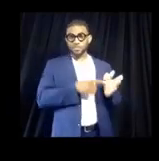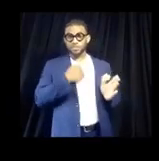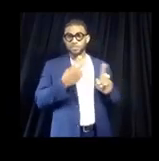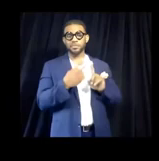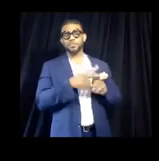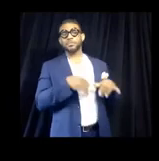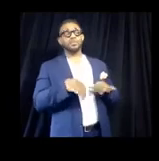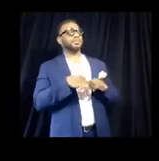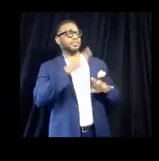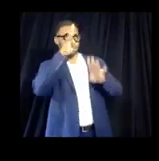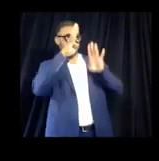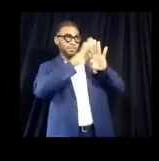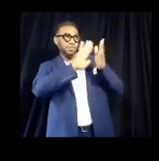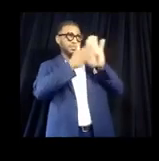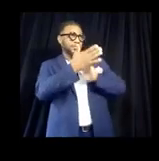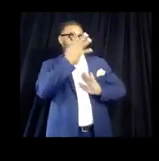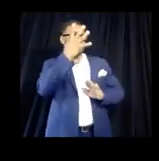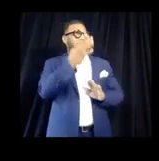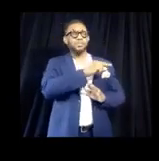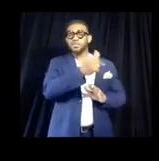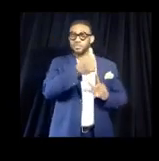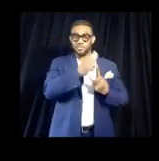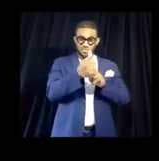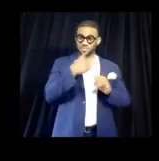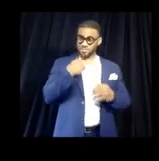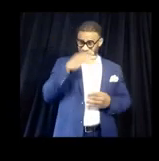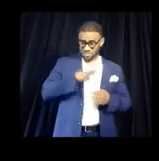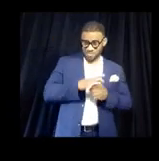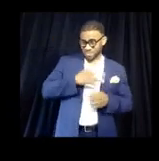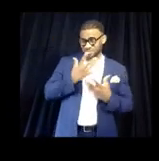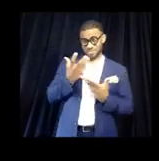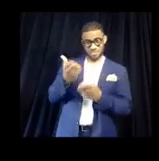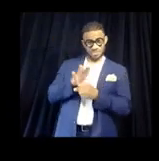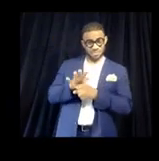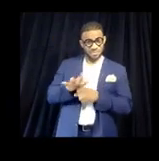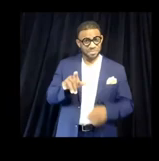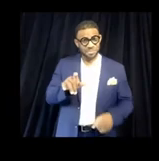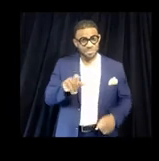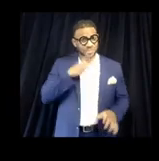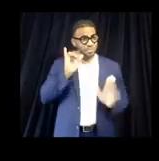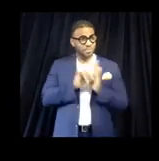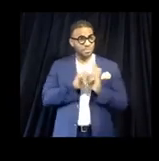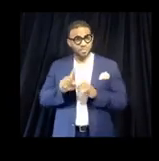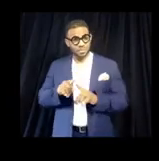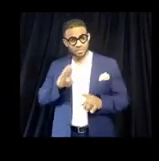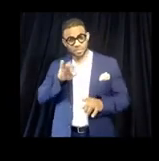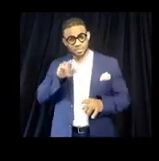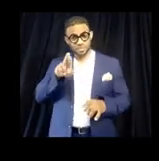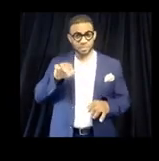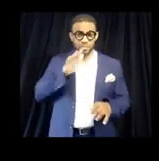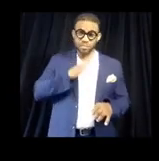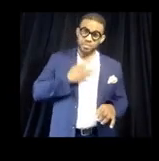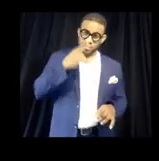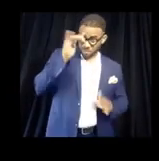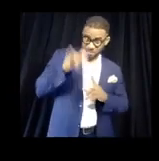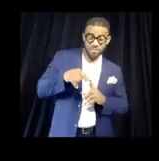because of this, I am commonly exoticized, orientalized, and othered. So am I pretty enough? Am I desirable enough? I identify as a